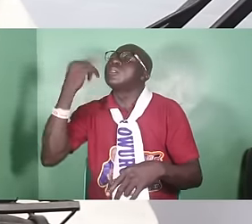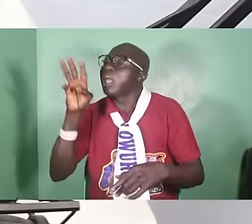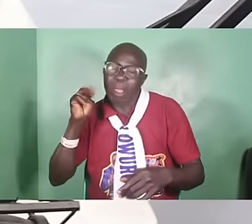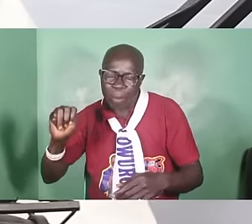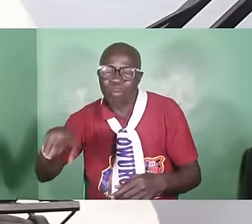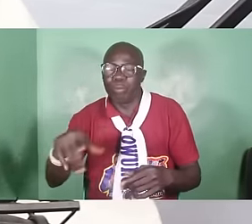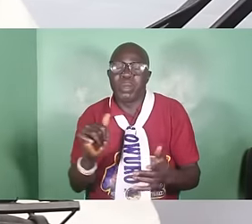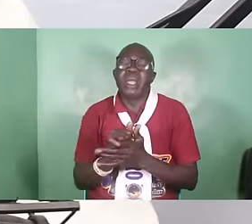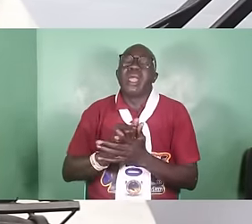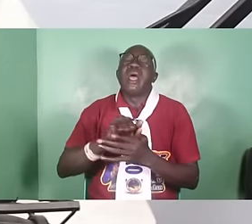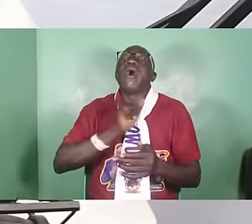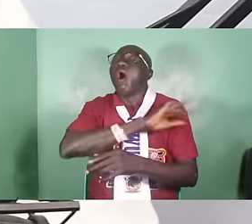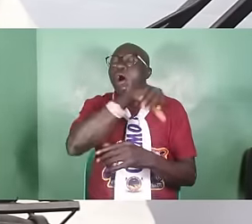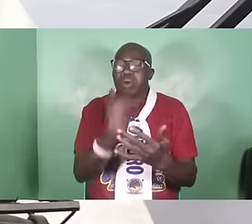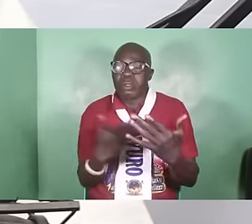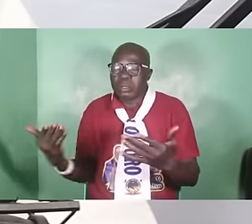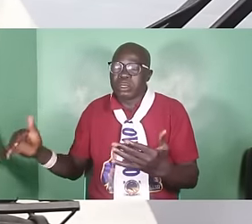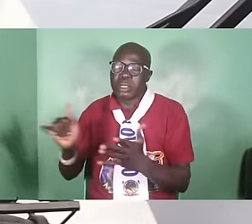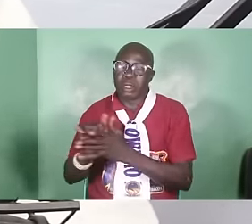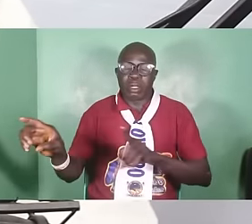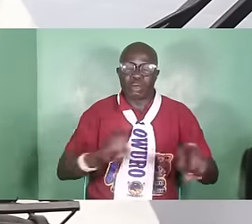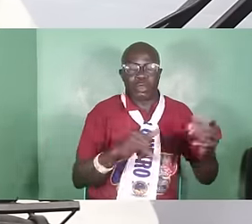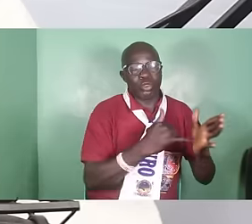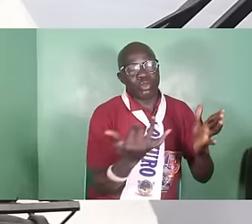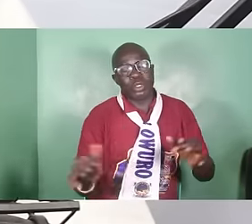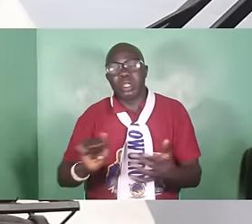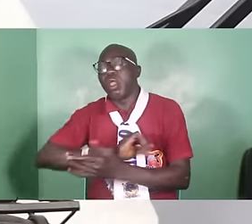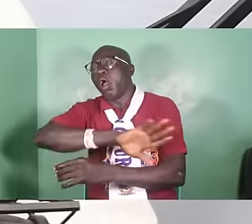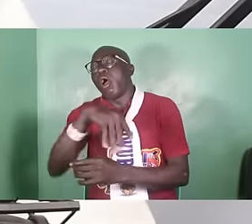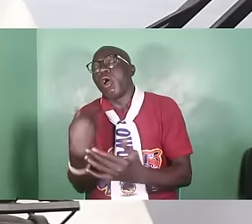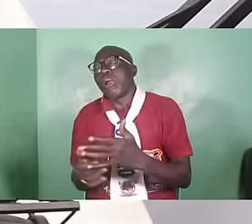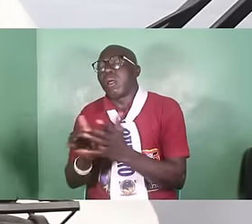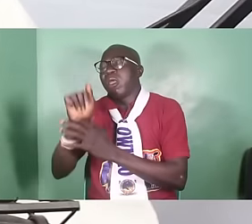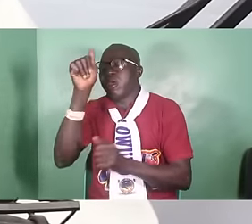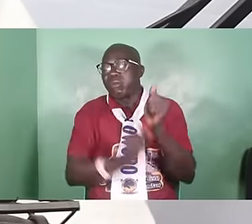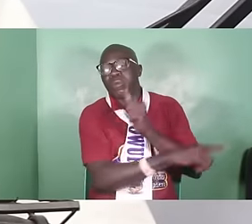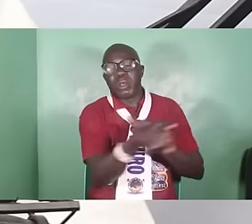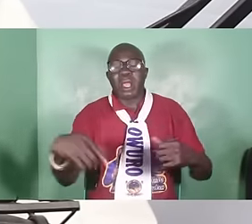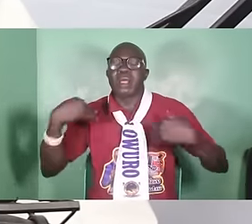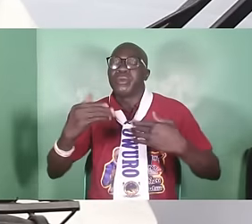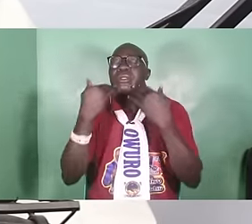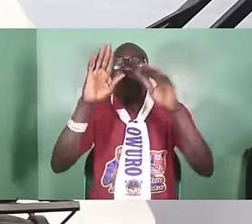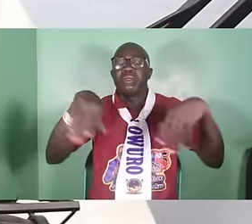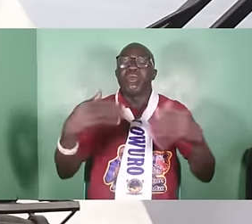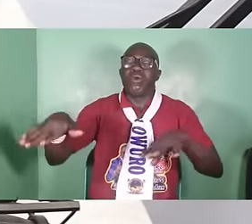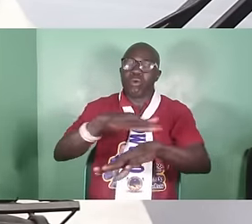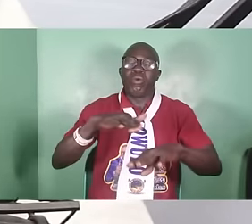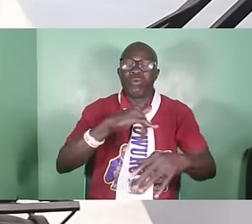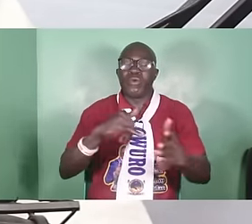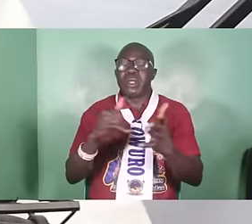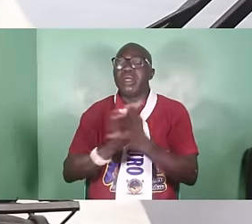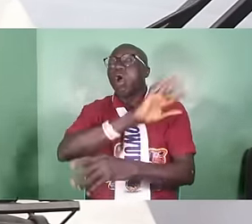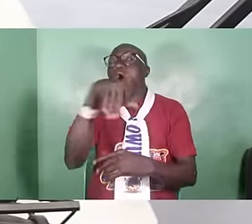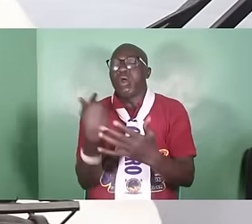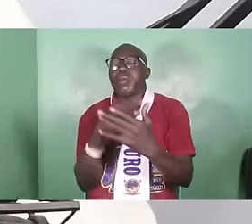Is that that told? I want one ti o ma se. Those things I'll be doing. Gbogbo eyan ni o de ma ni ope lori. And everybody will thank God for it. Afi awon ti o